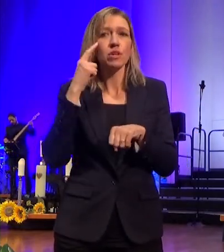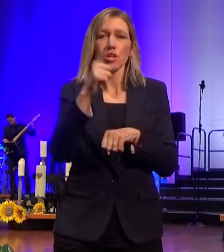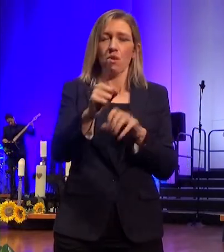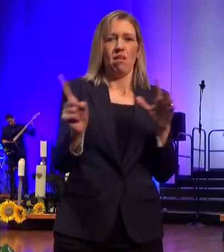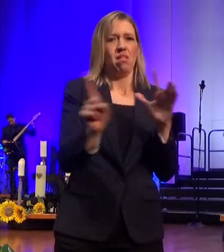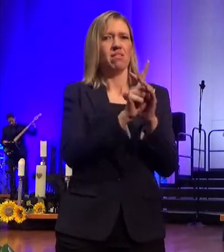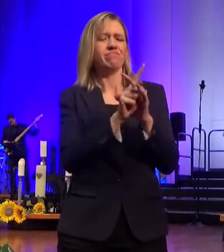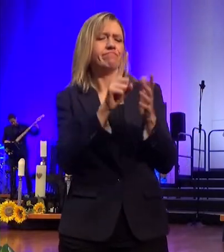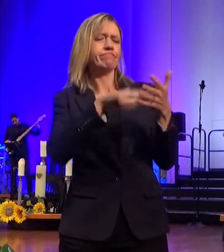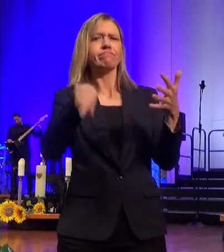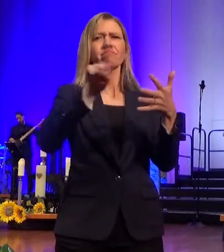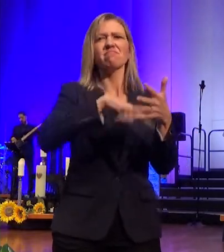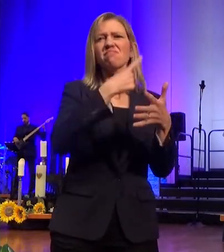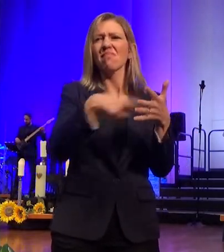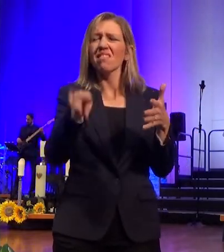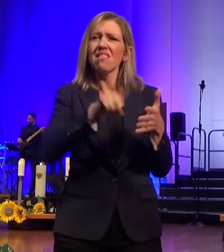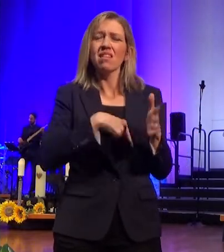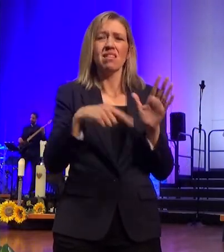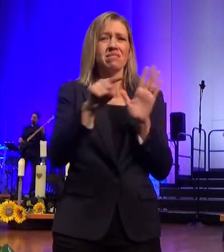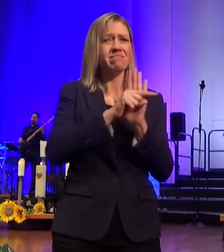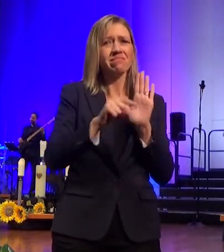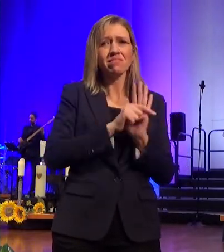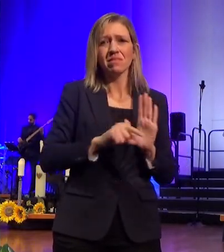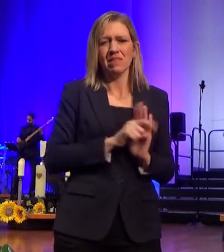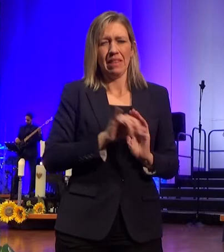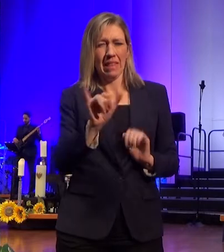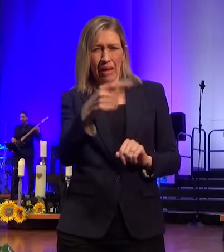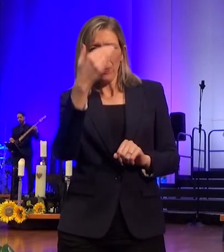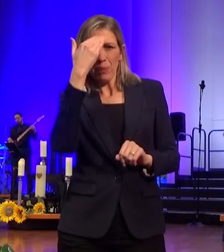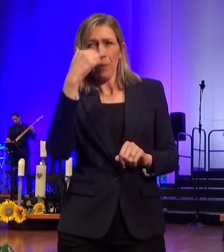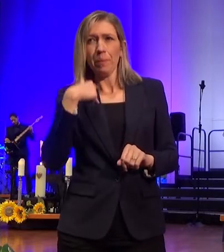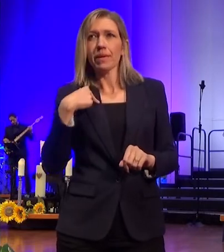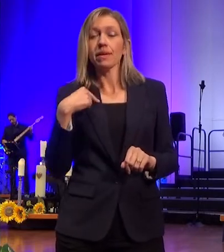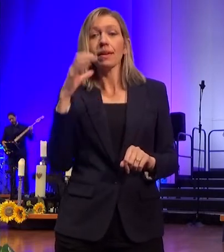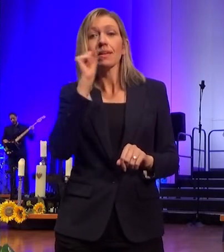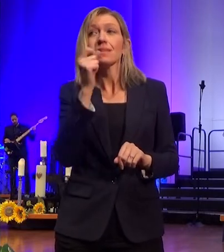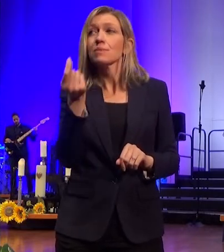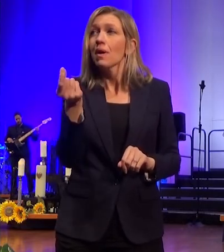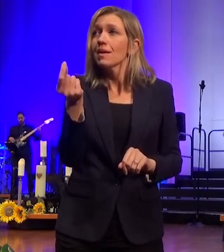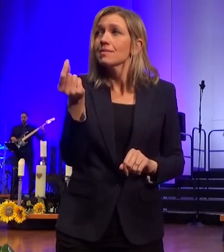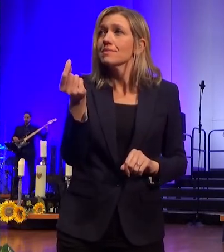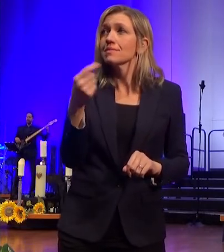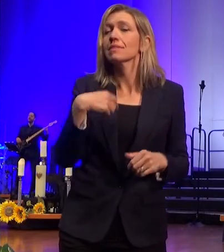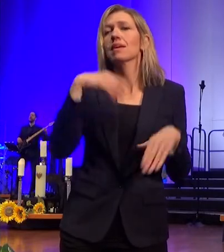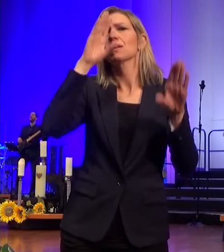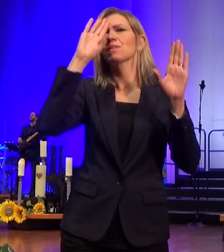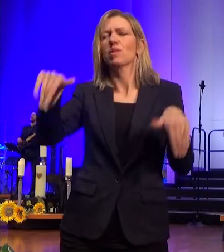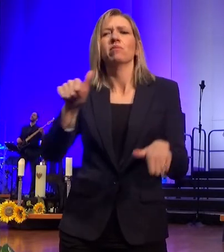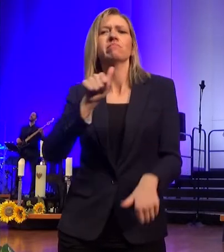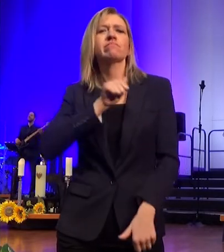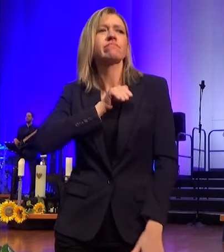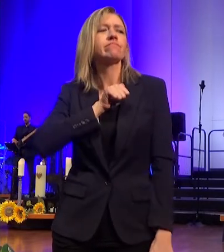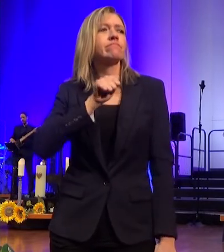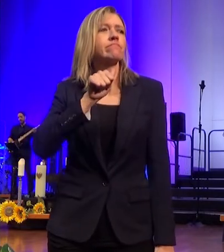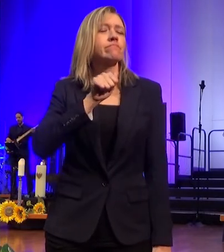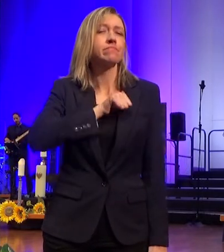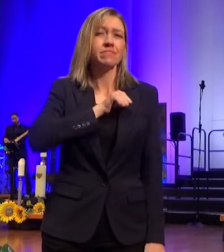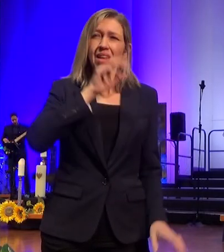got time for you telling me what I'm not like. You know me. Well, guess what? I know who